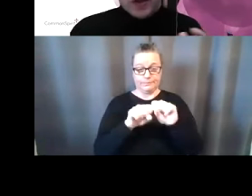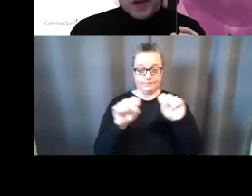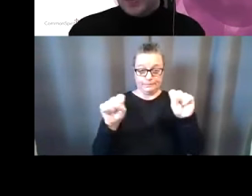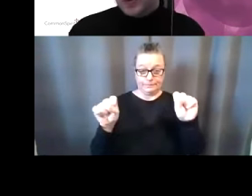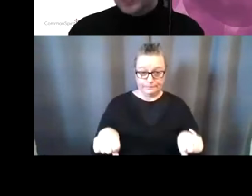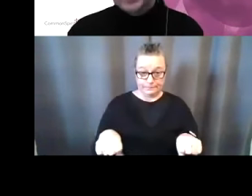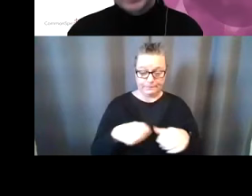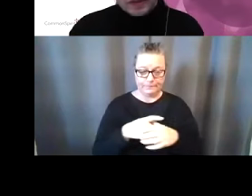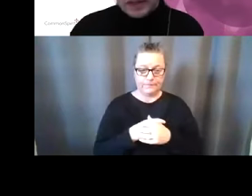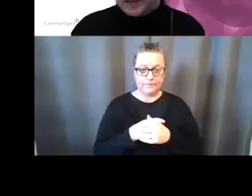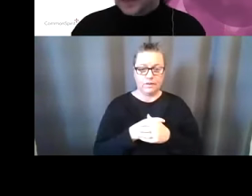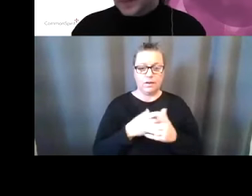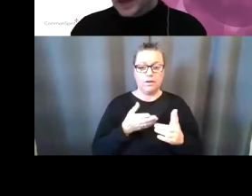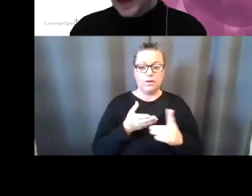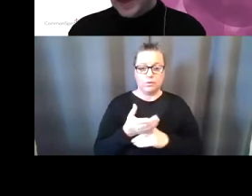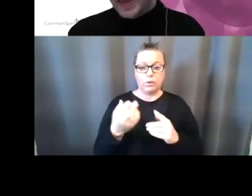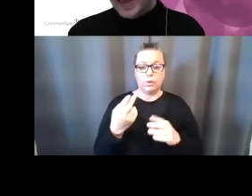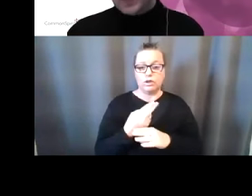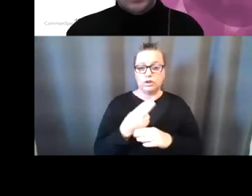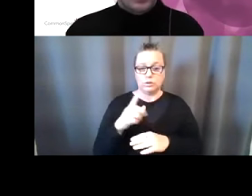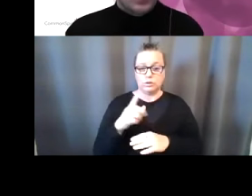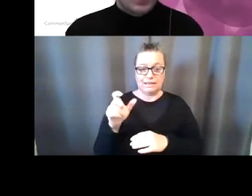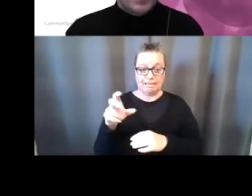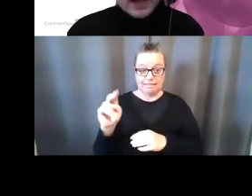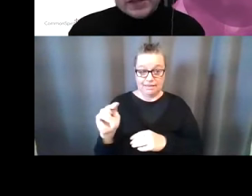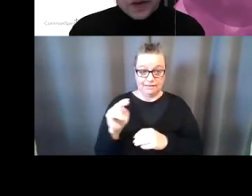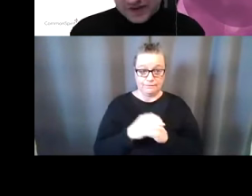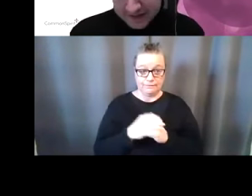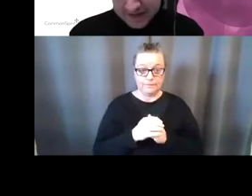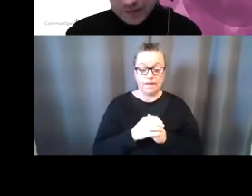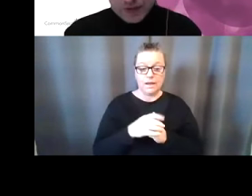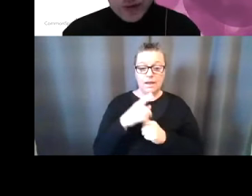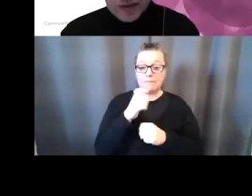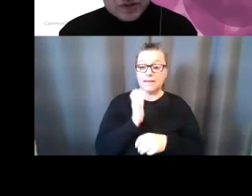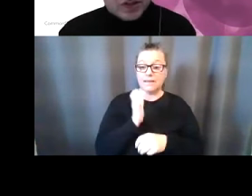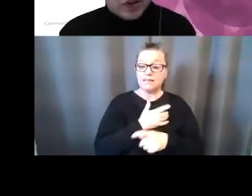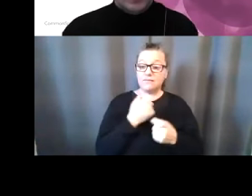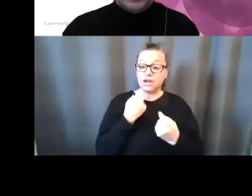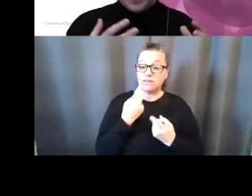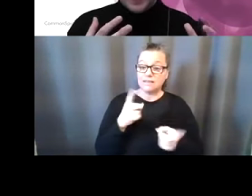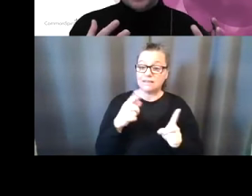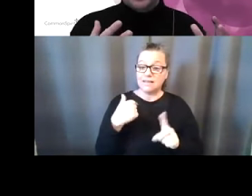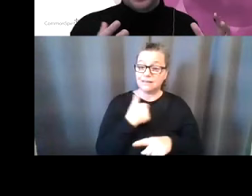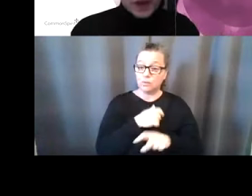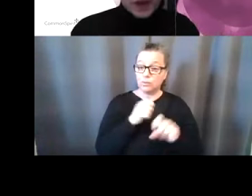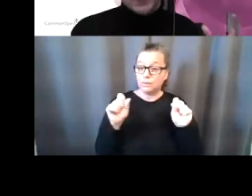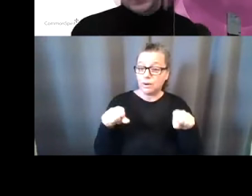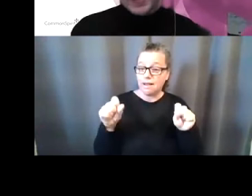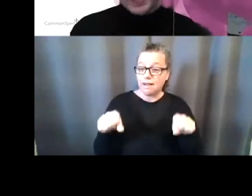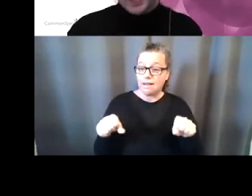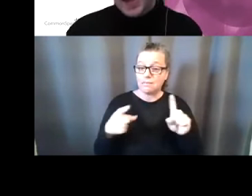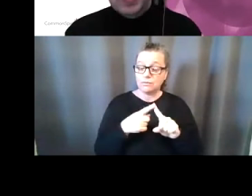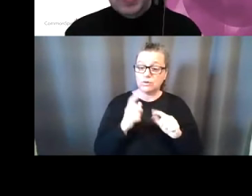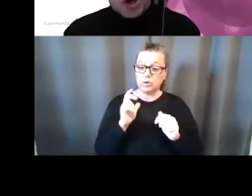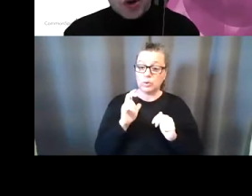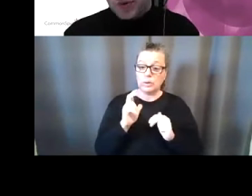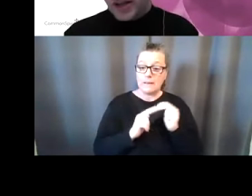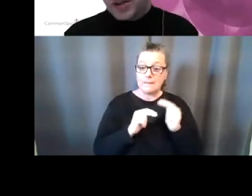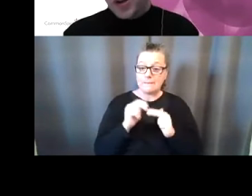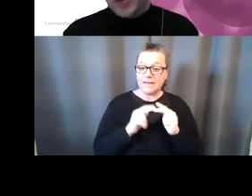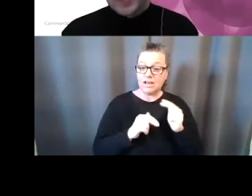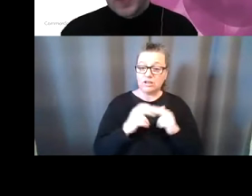organization, through using Lean. And because of our success, we were able to build an